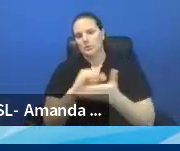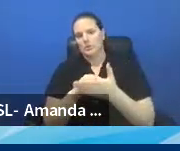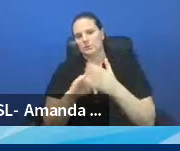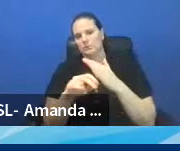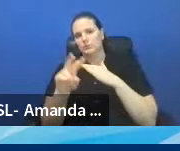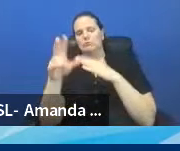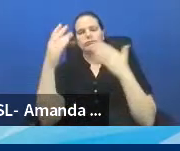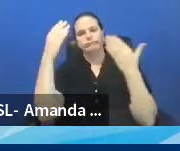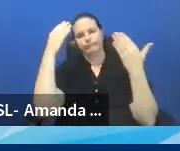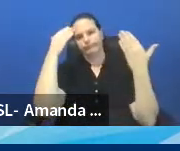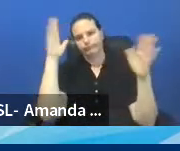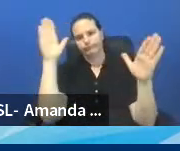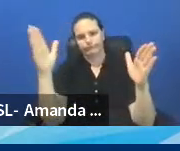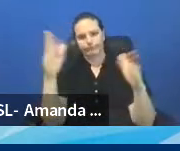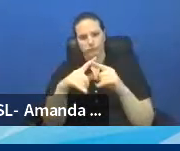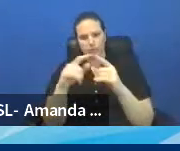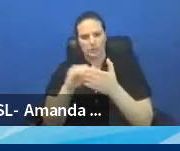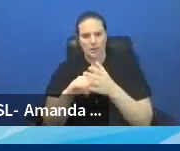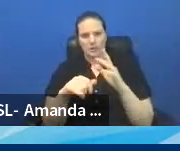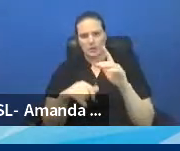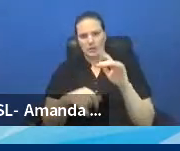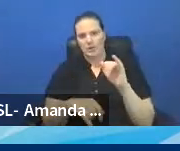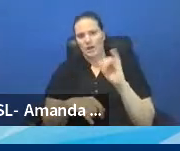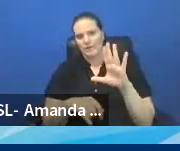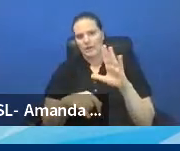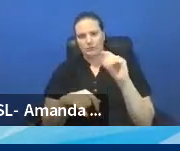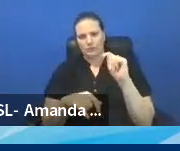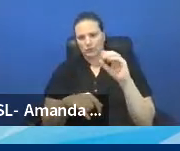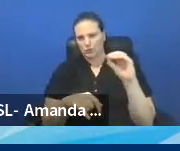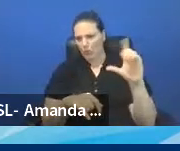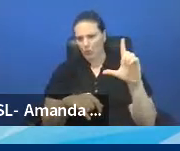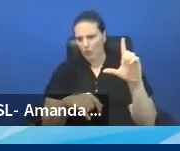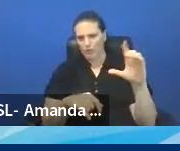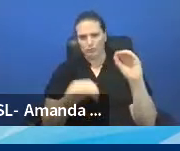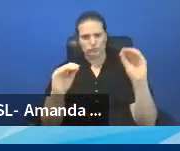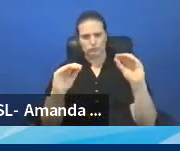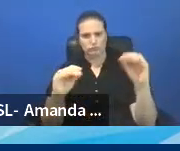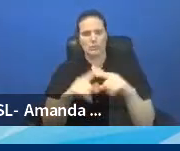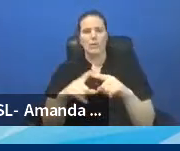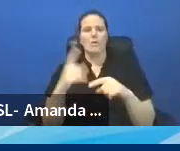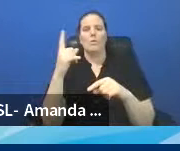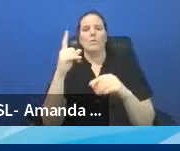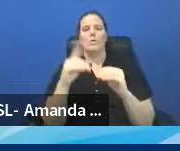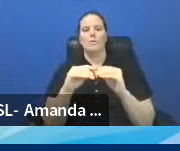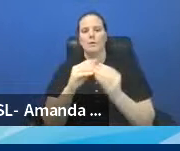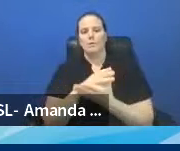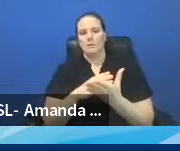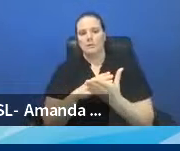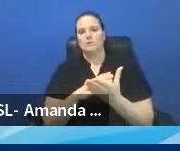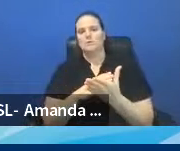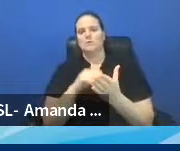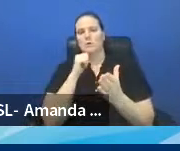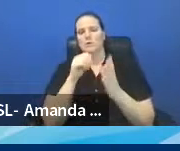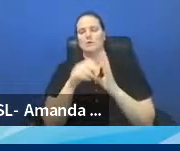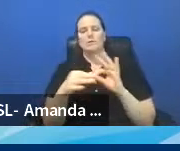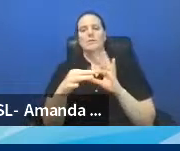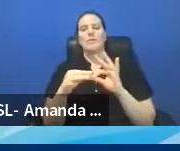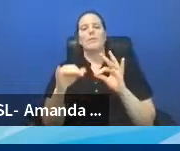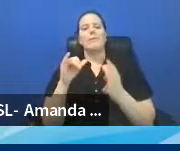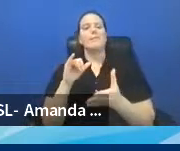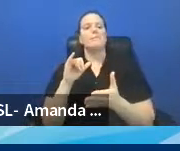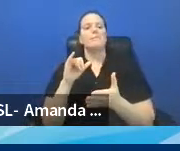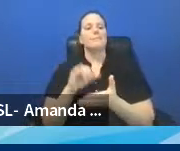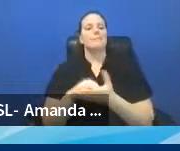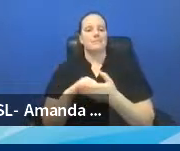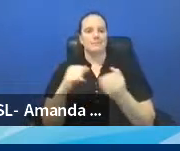projected. We don't know that for sure because there's no toll on I-5. What I would say also though is one other piece that I haven't really mentioned is there